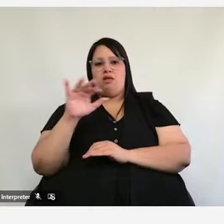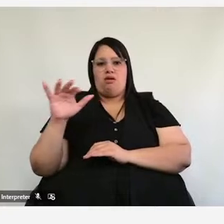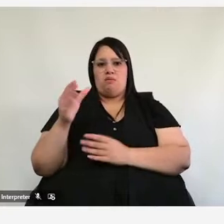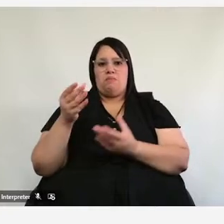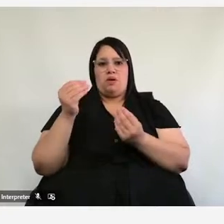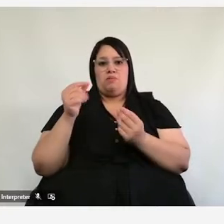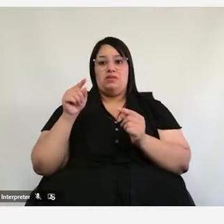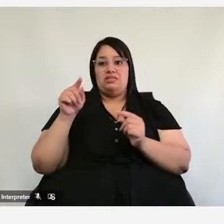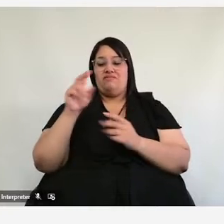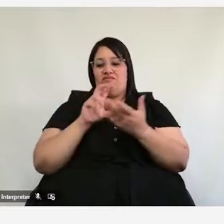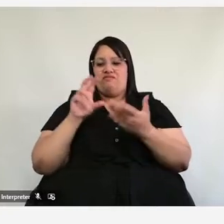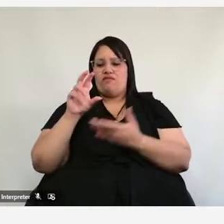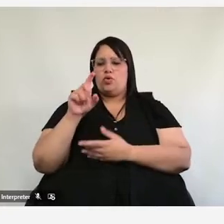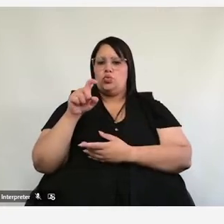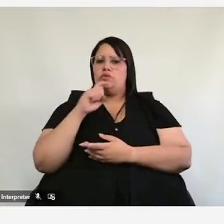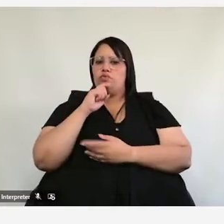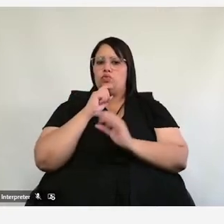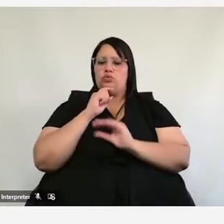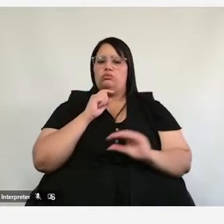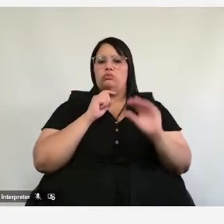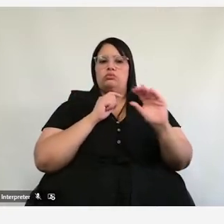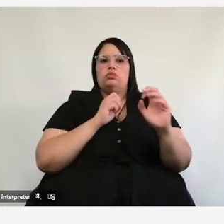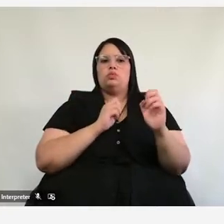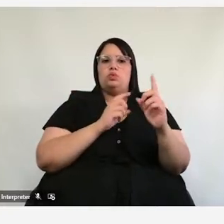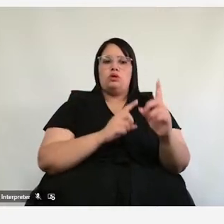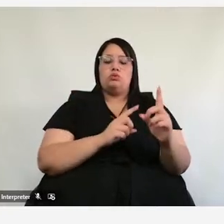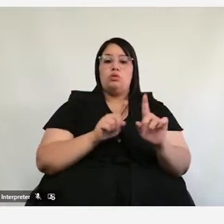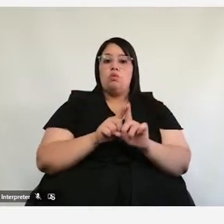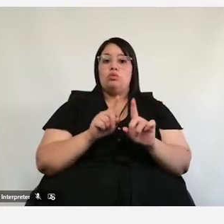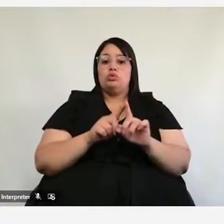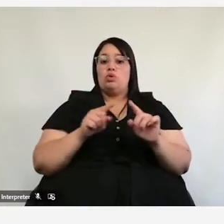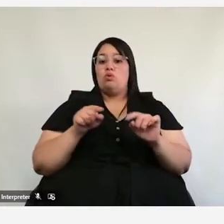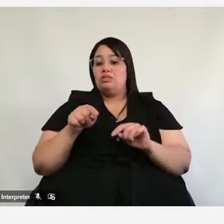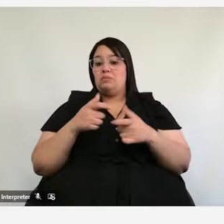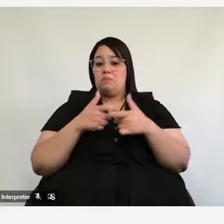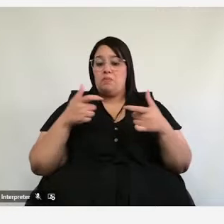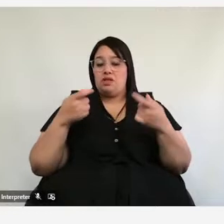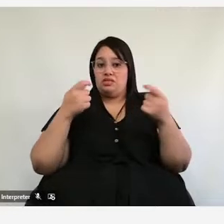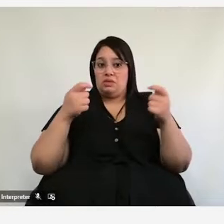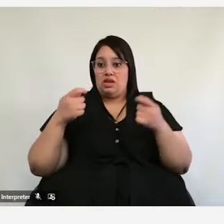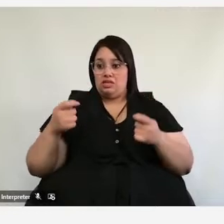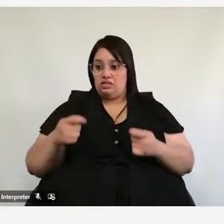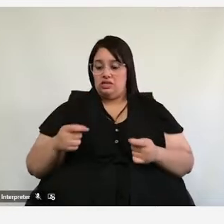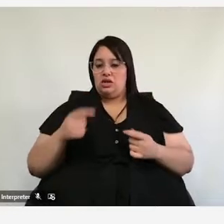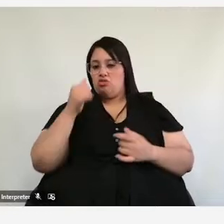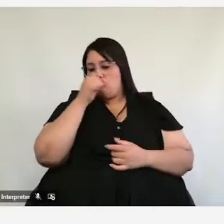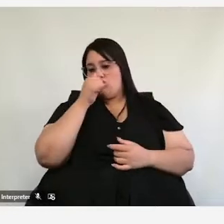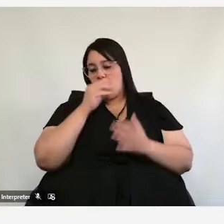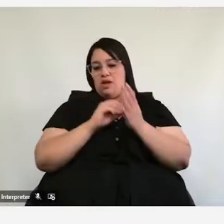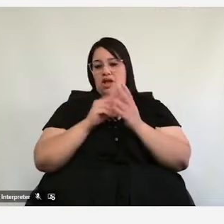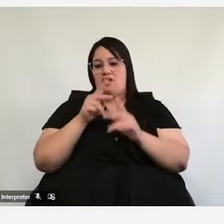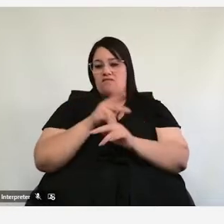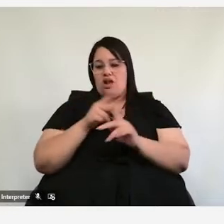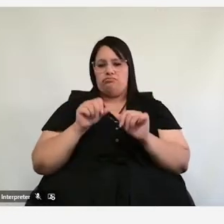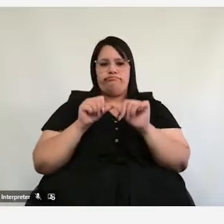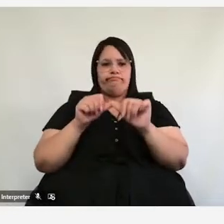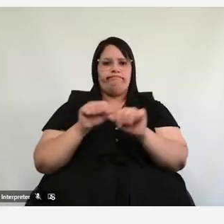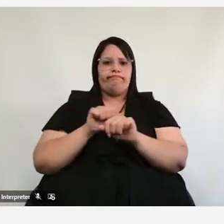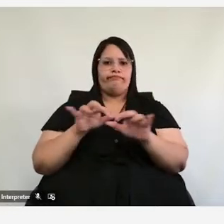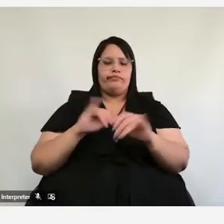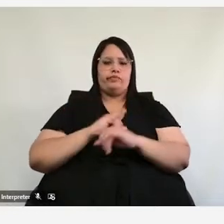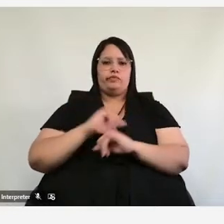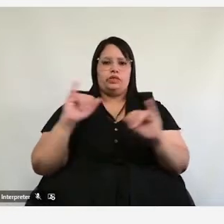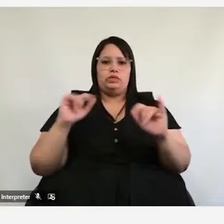that could have been bolstering education. And despite these massive expenditures, crime and gang violence remain rampant.